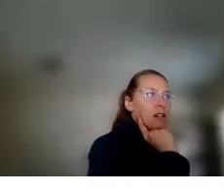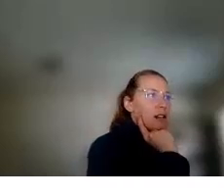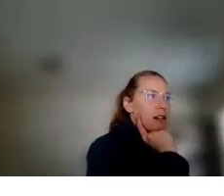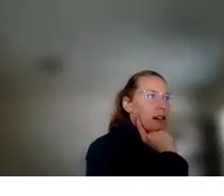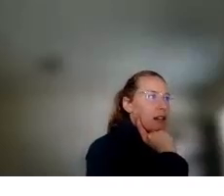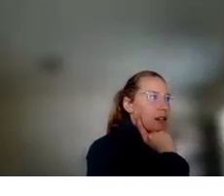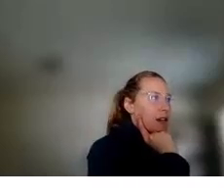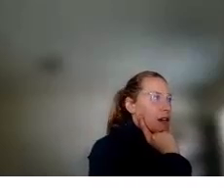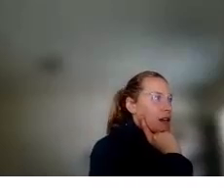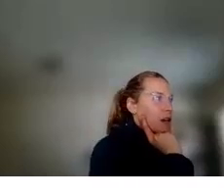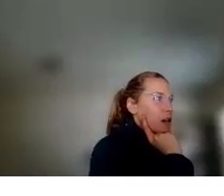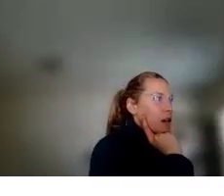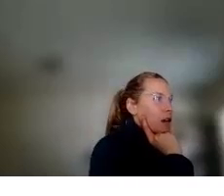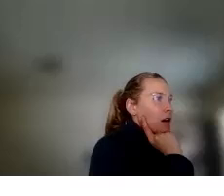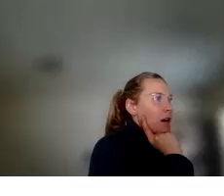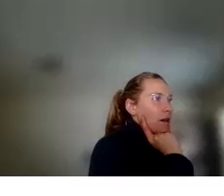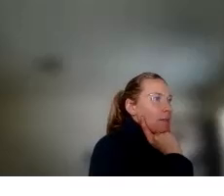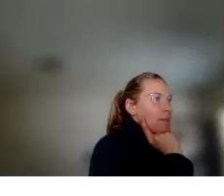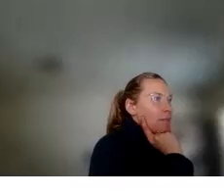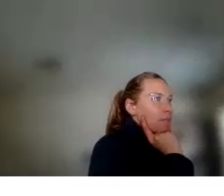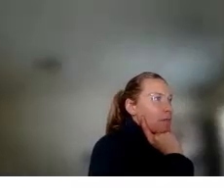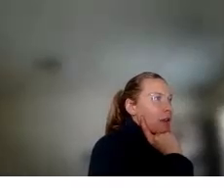or CLLI again.